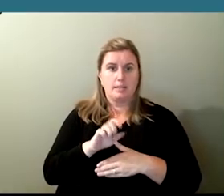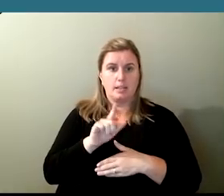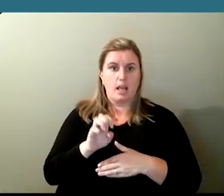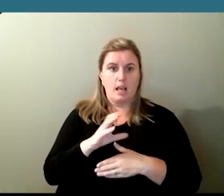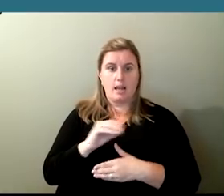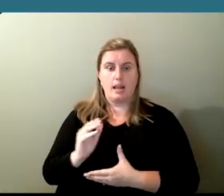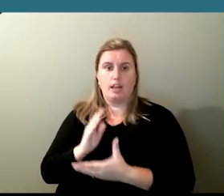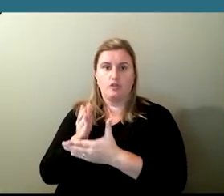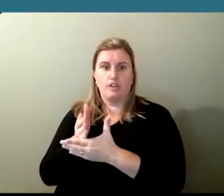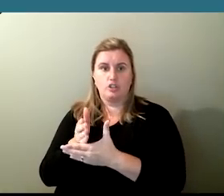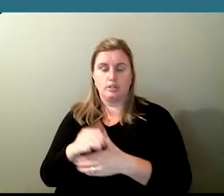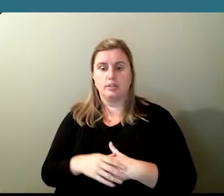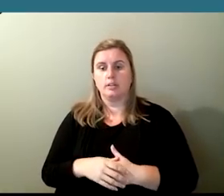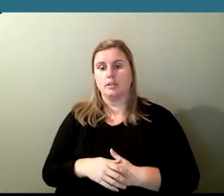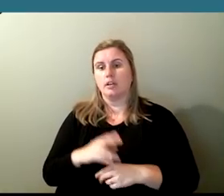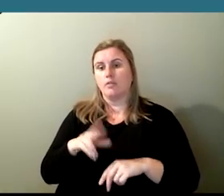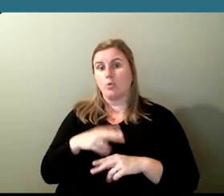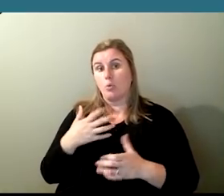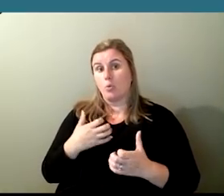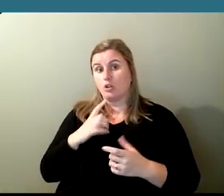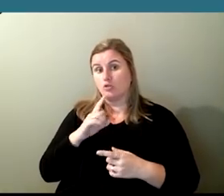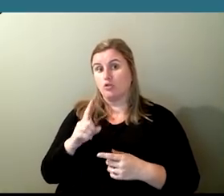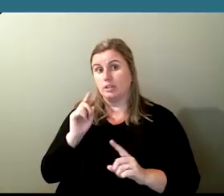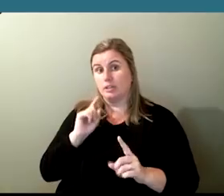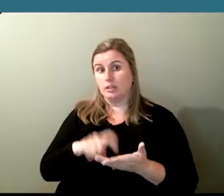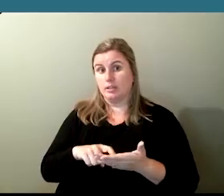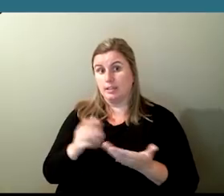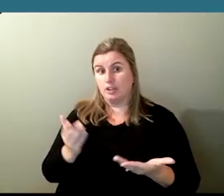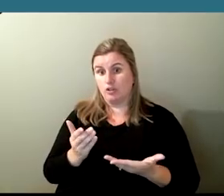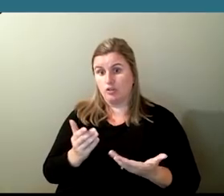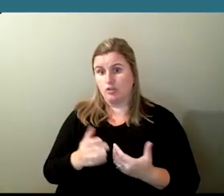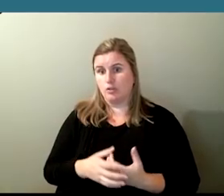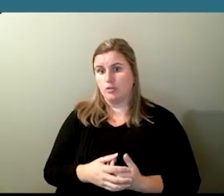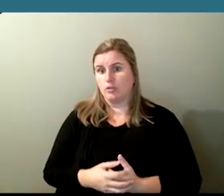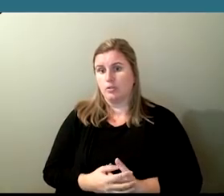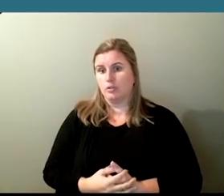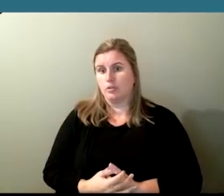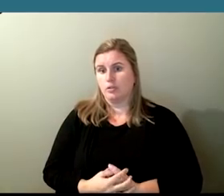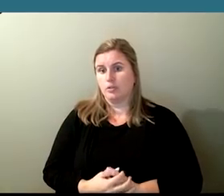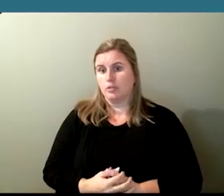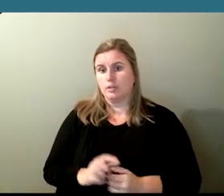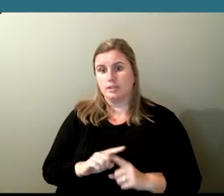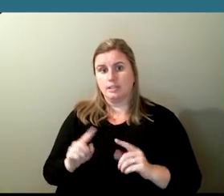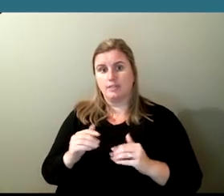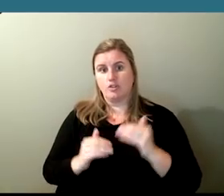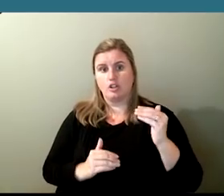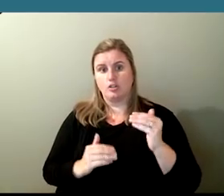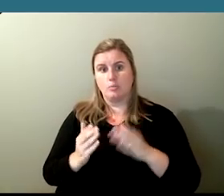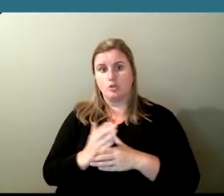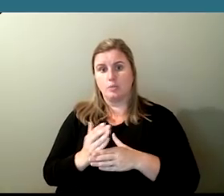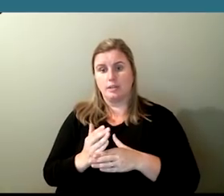intervention. And of course, what we really want to tune in here is the differentiation between